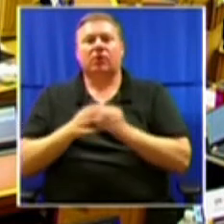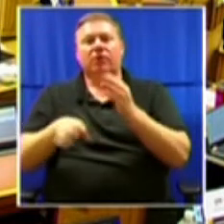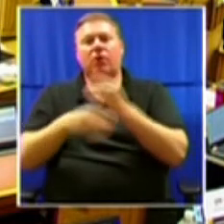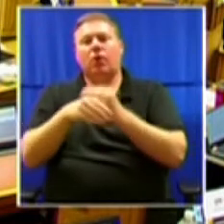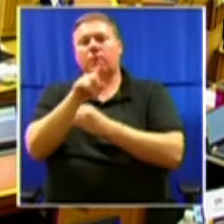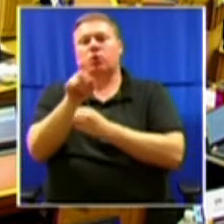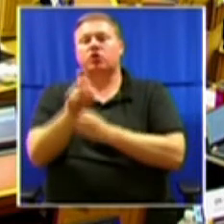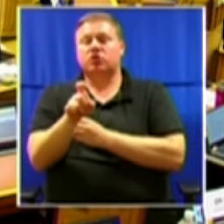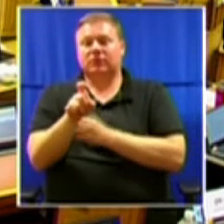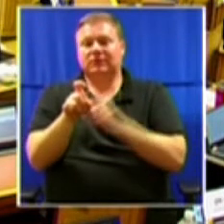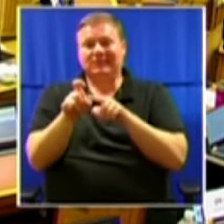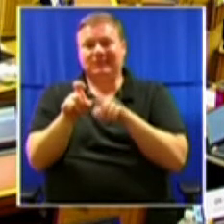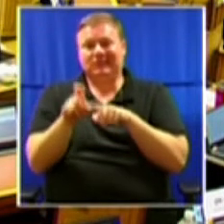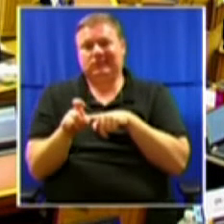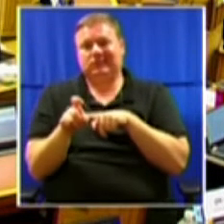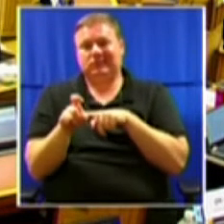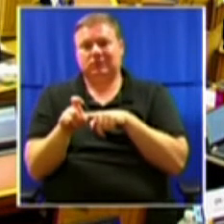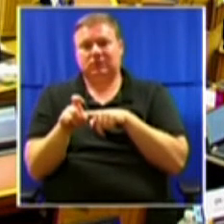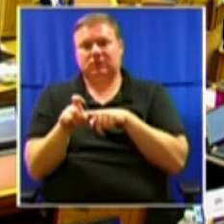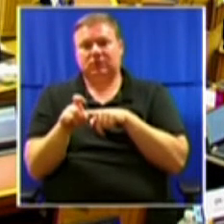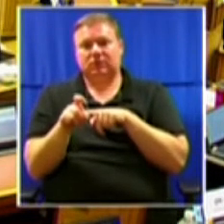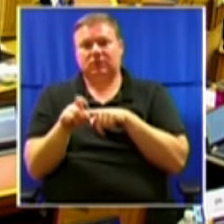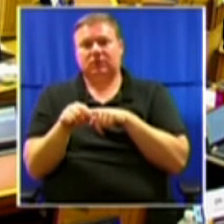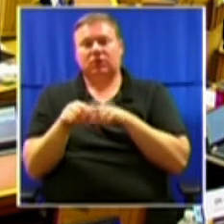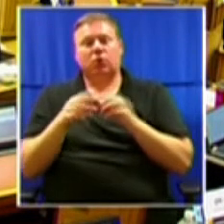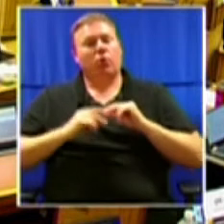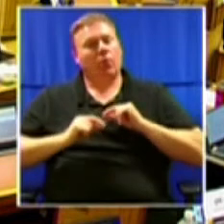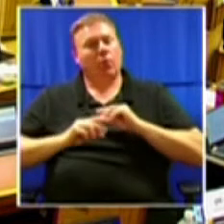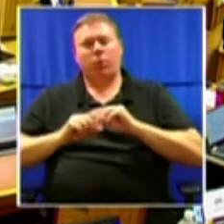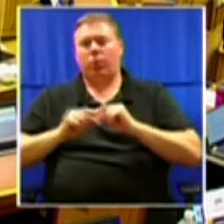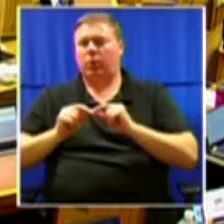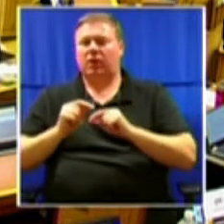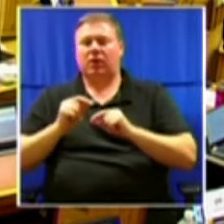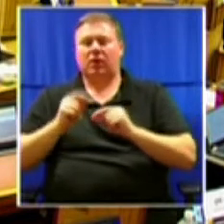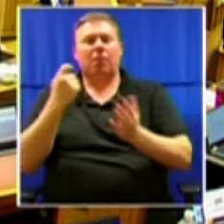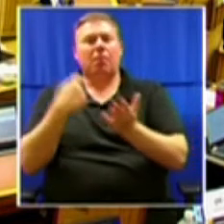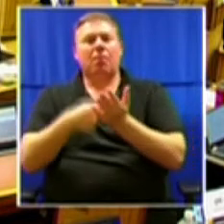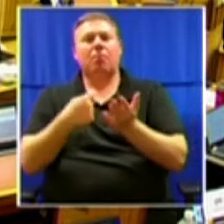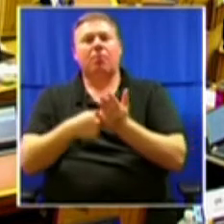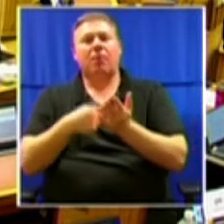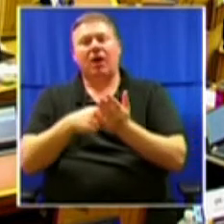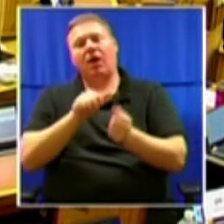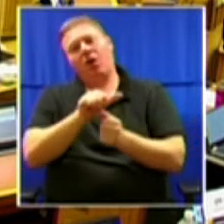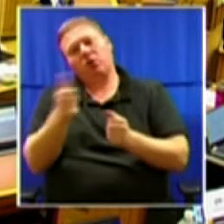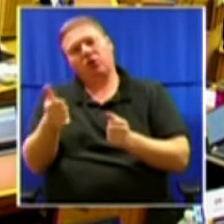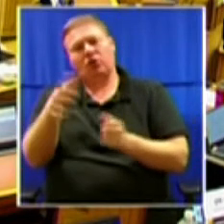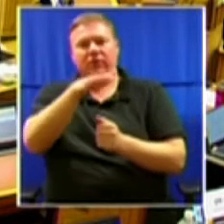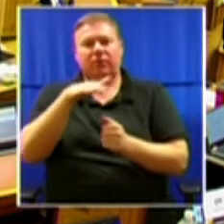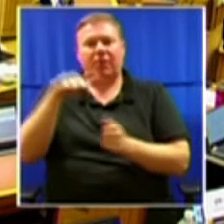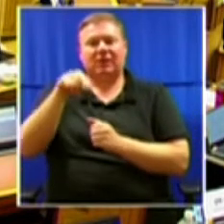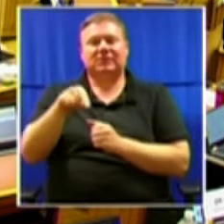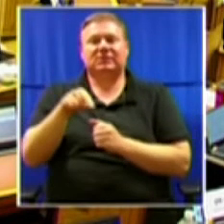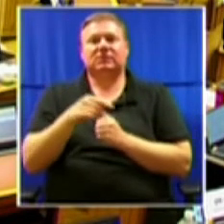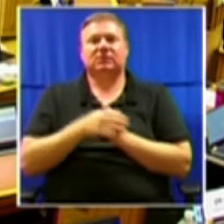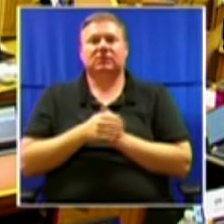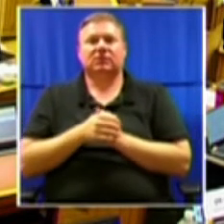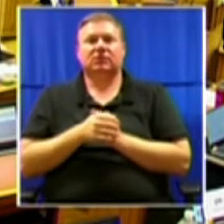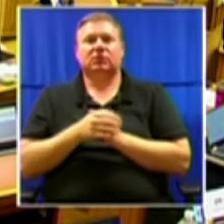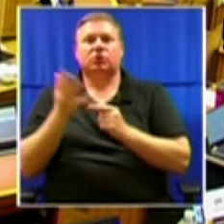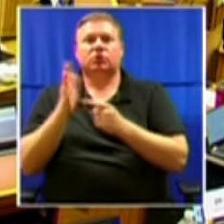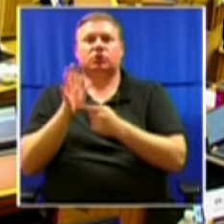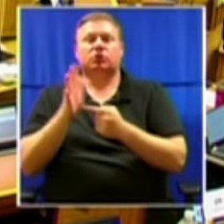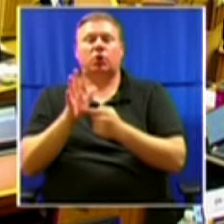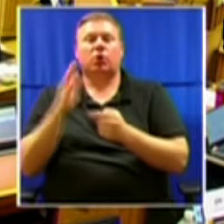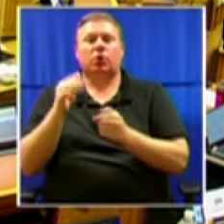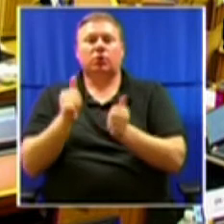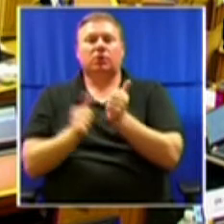whether this expeditious identification and procurement of an alternative site, as indicated by the